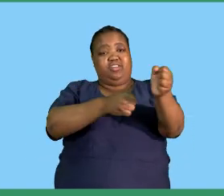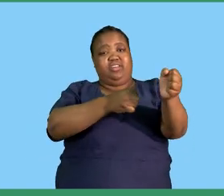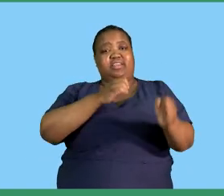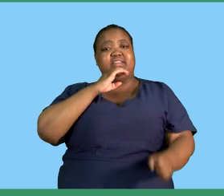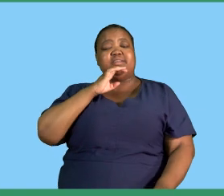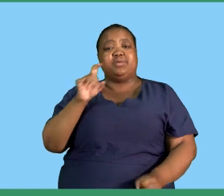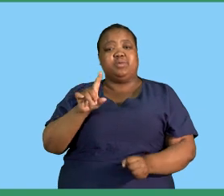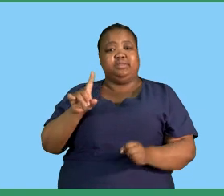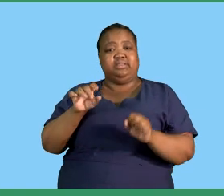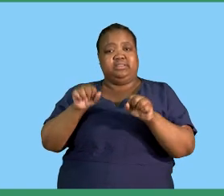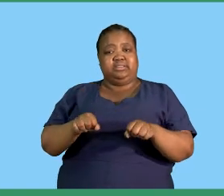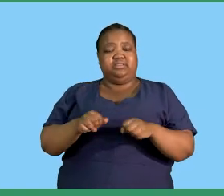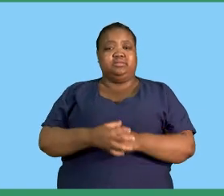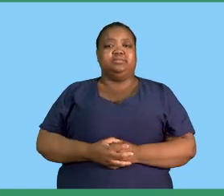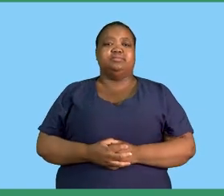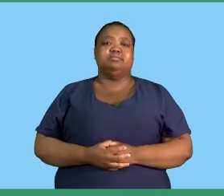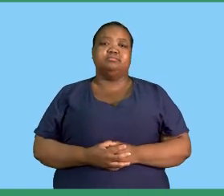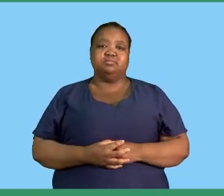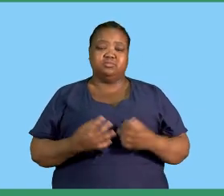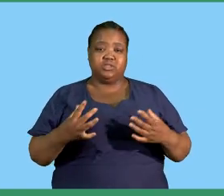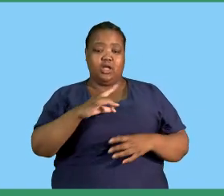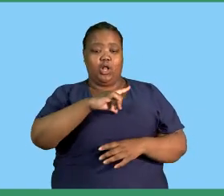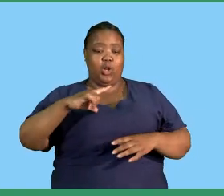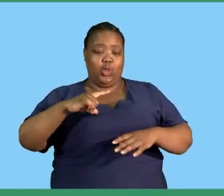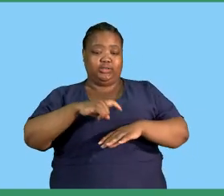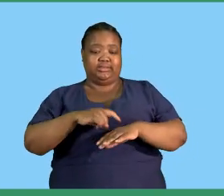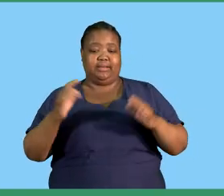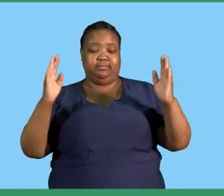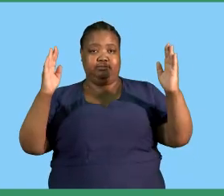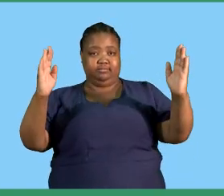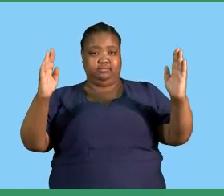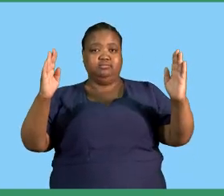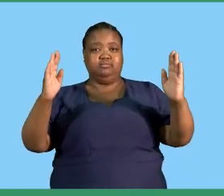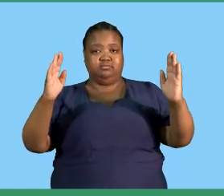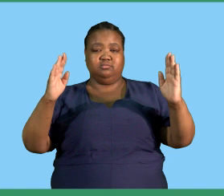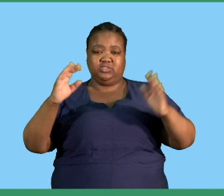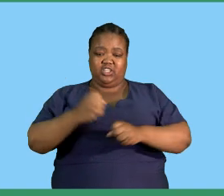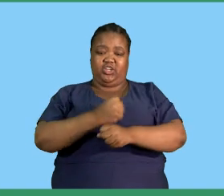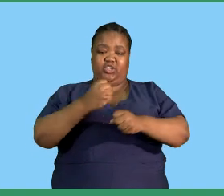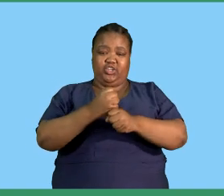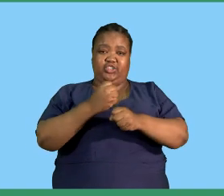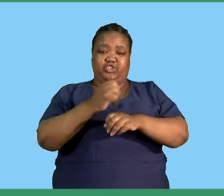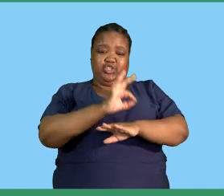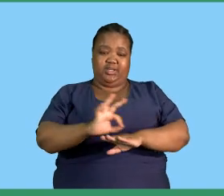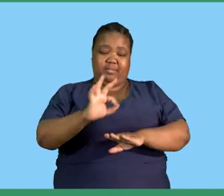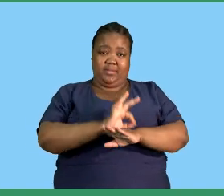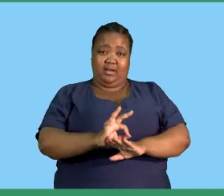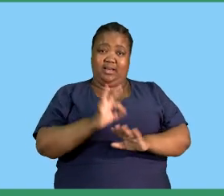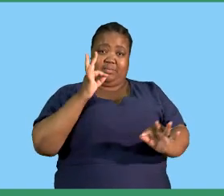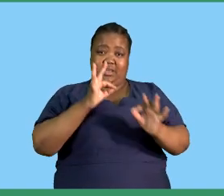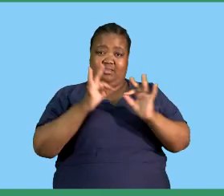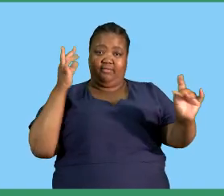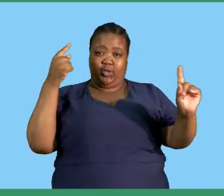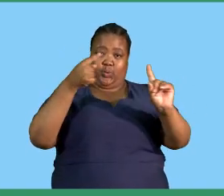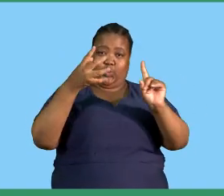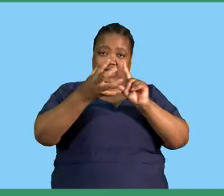on the meaning of strategy, we are saying it is defined as a long-term plan of action to achieve a specific goal.